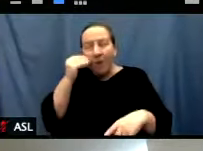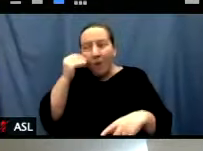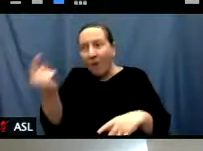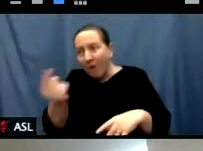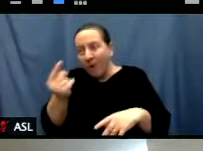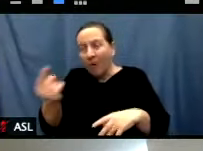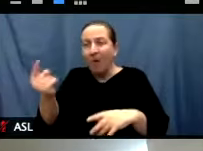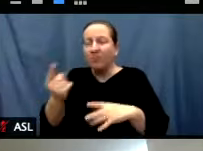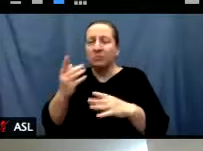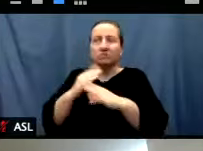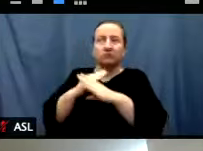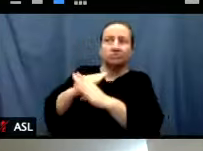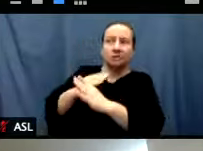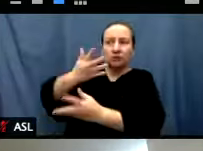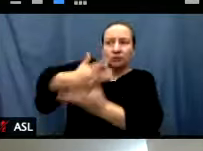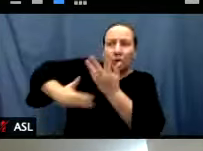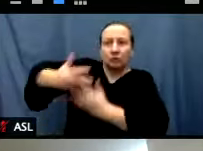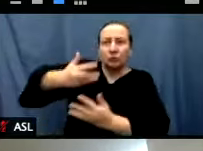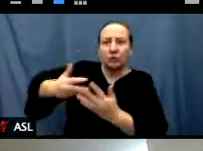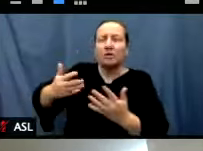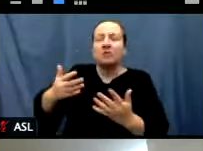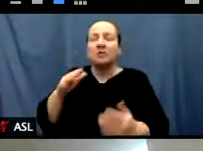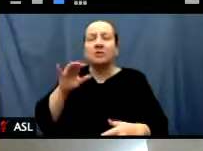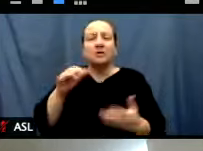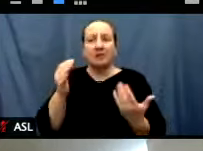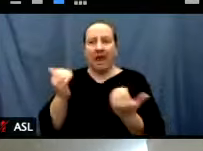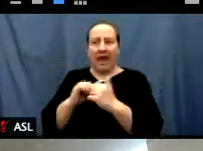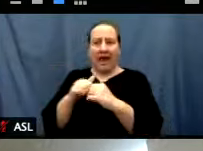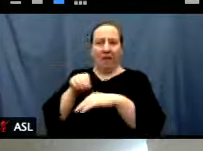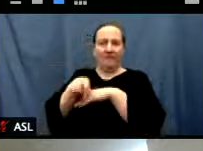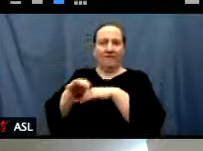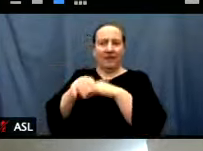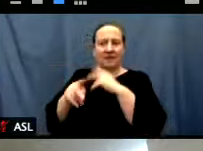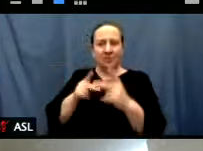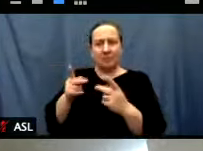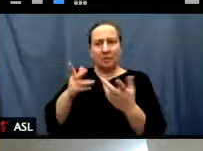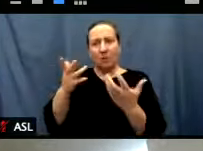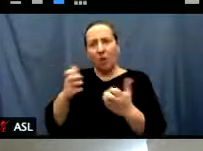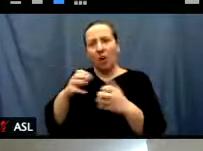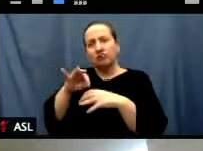on socializing. What advice do you give to people that want to drop off an apple pie at